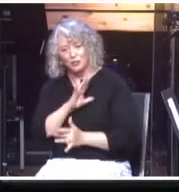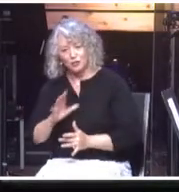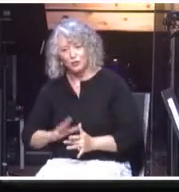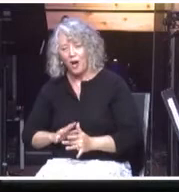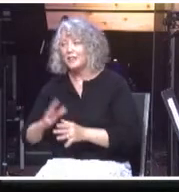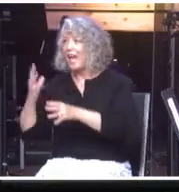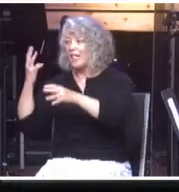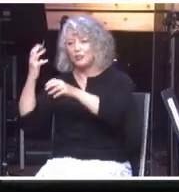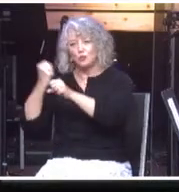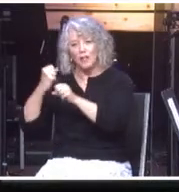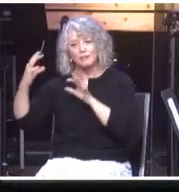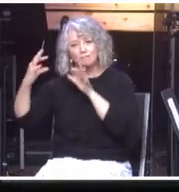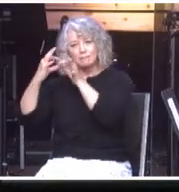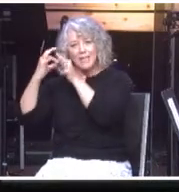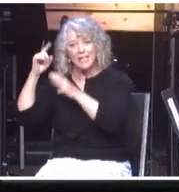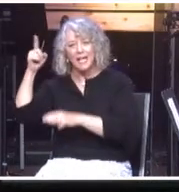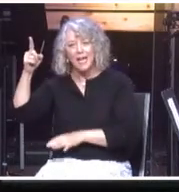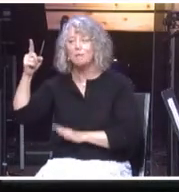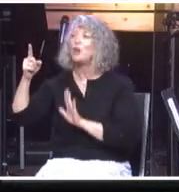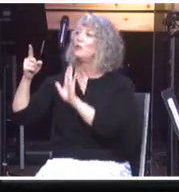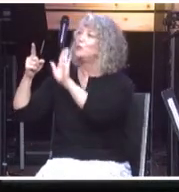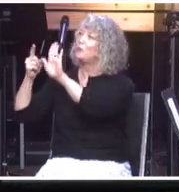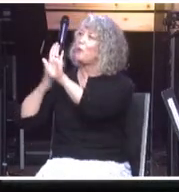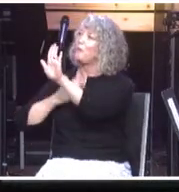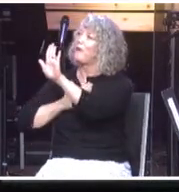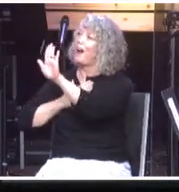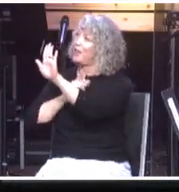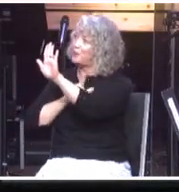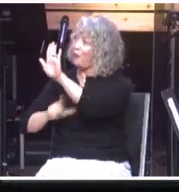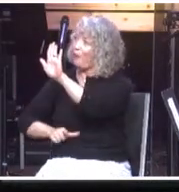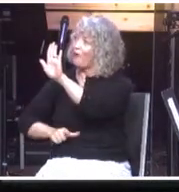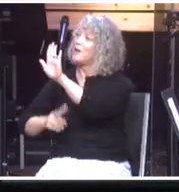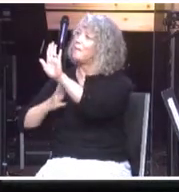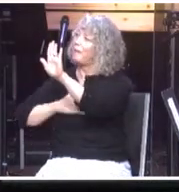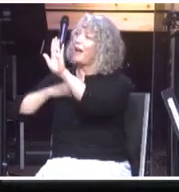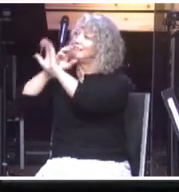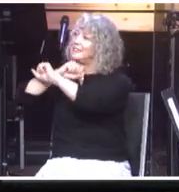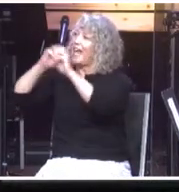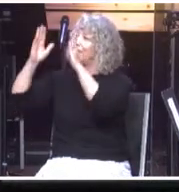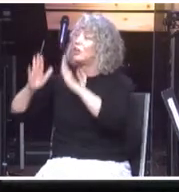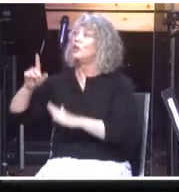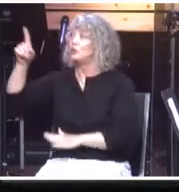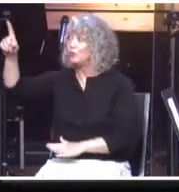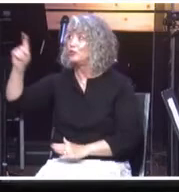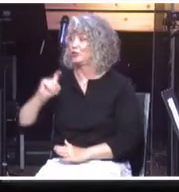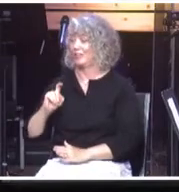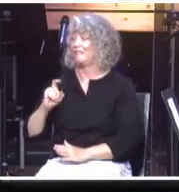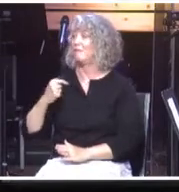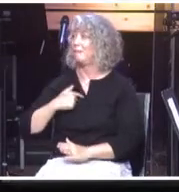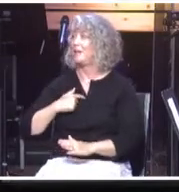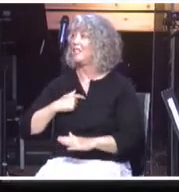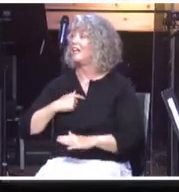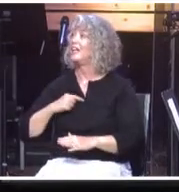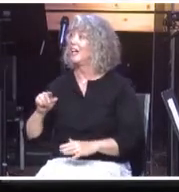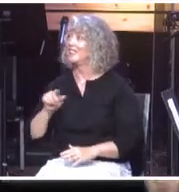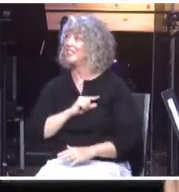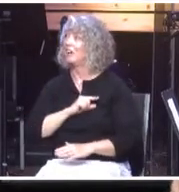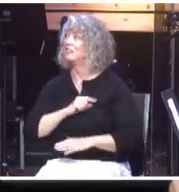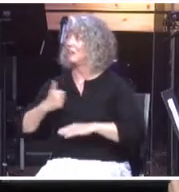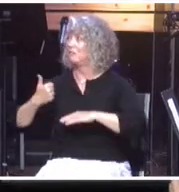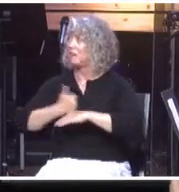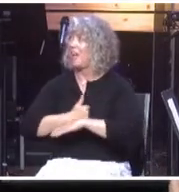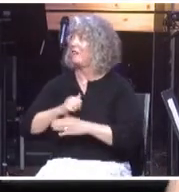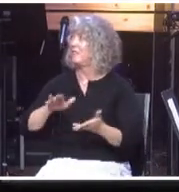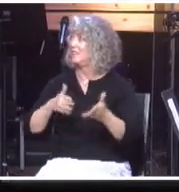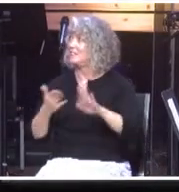trust in Him as Lord and Savior. We deserve condemnation and death, but God comes to